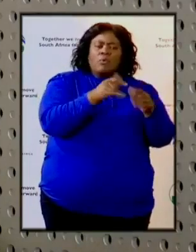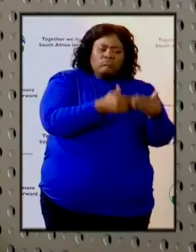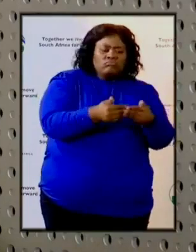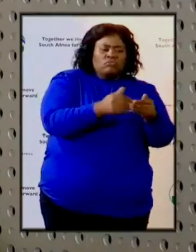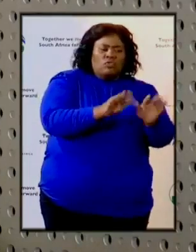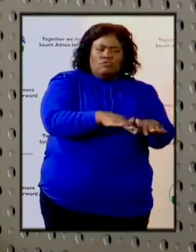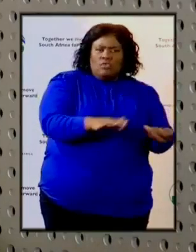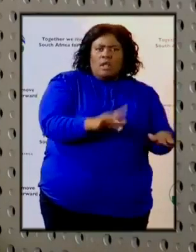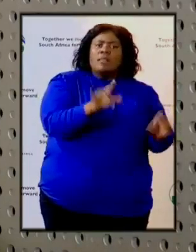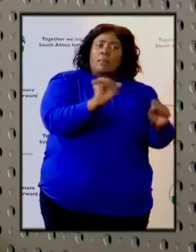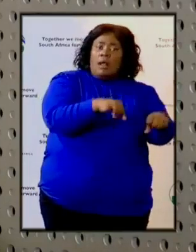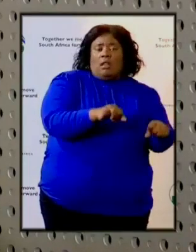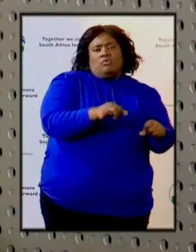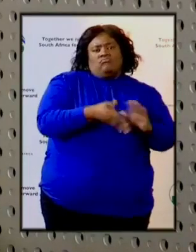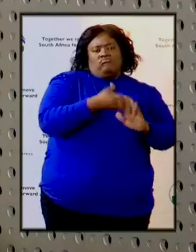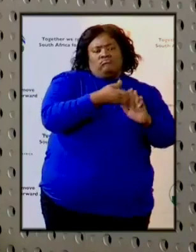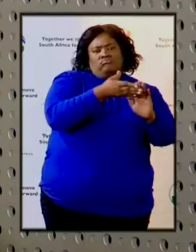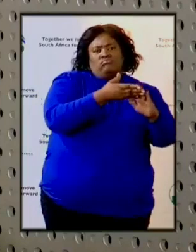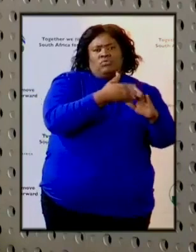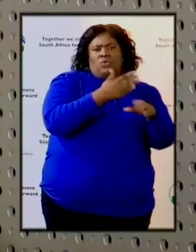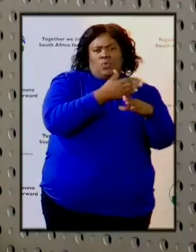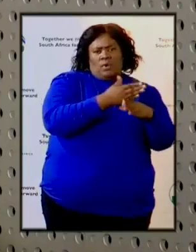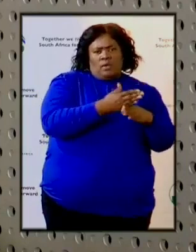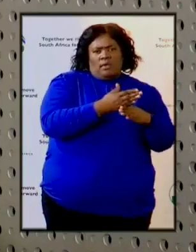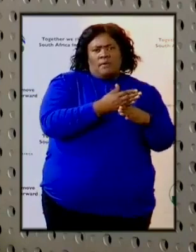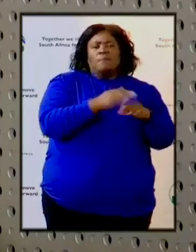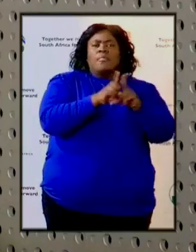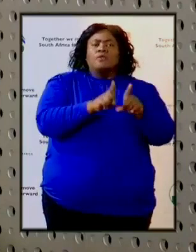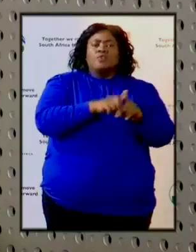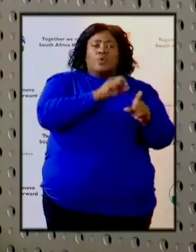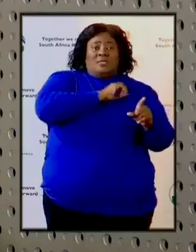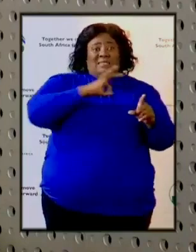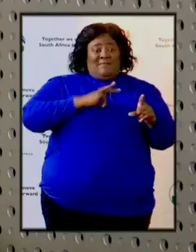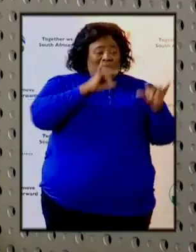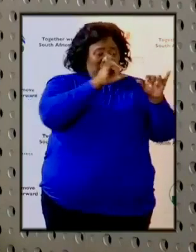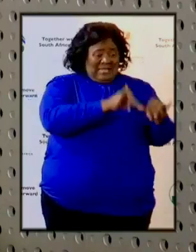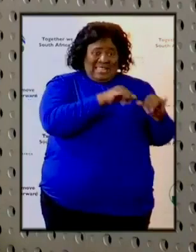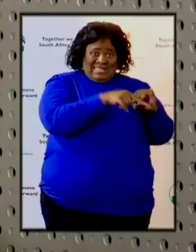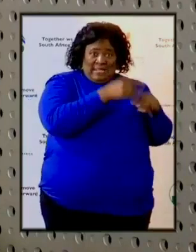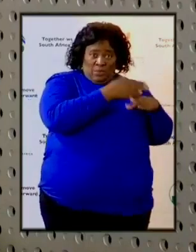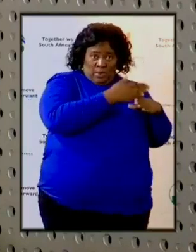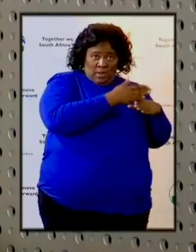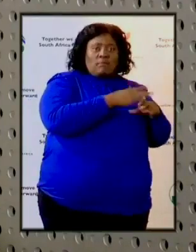be allowed. But also living staff will also be allowed.